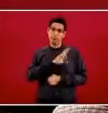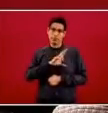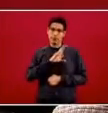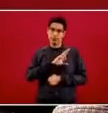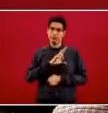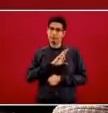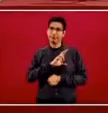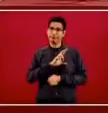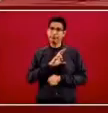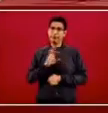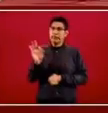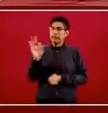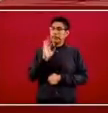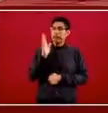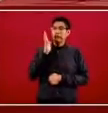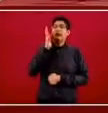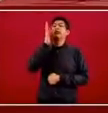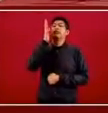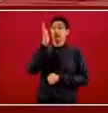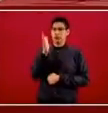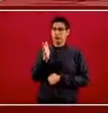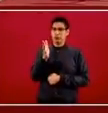the capabilities of the